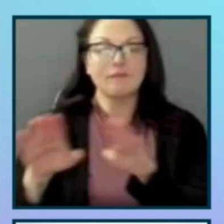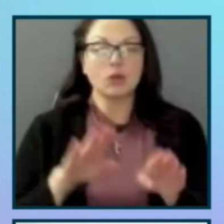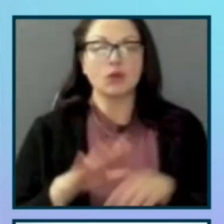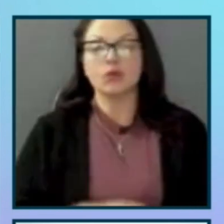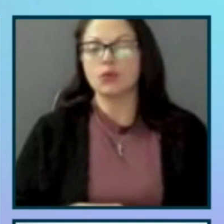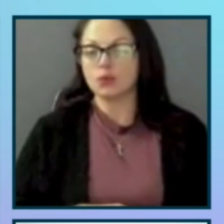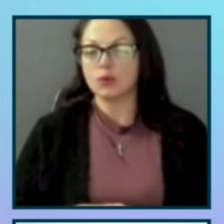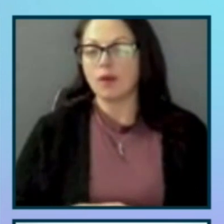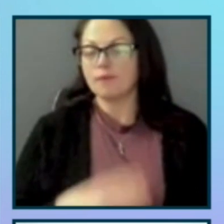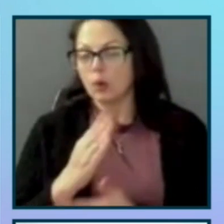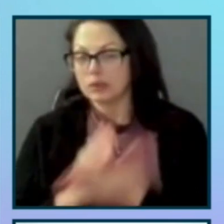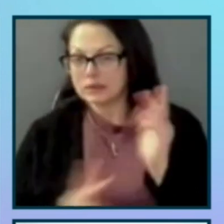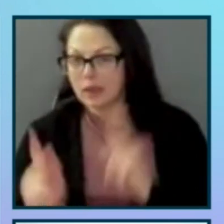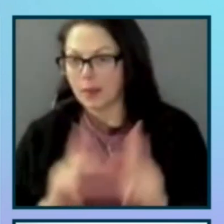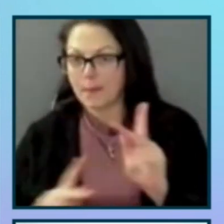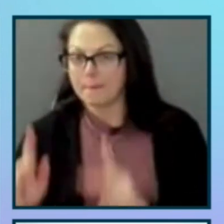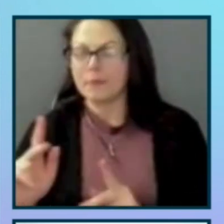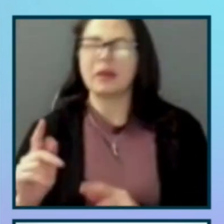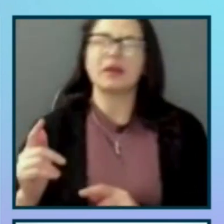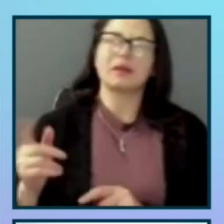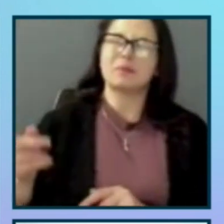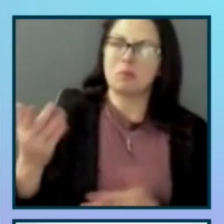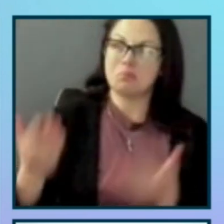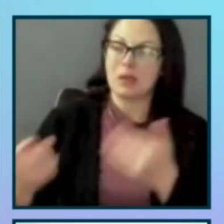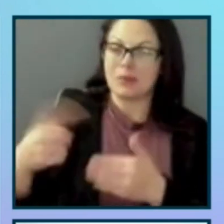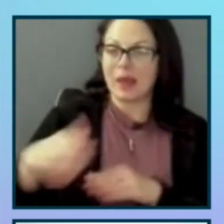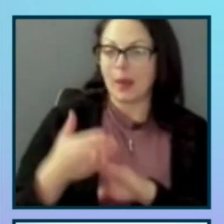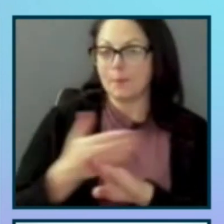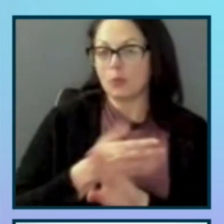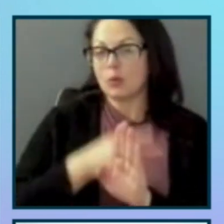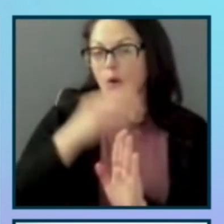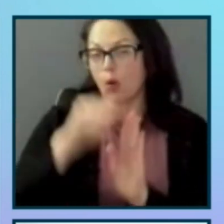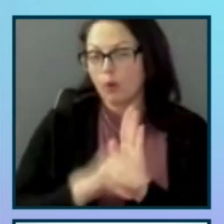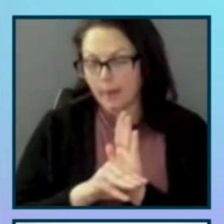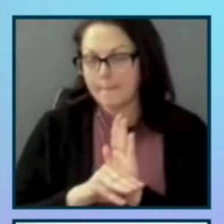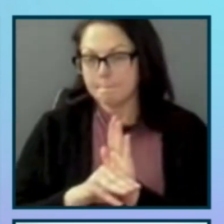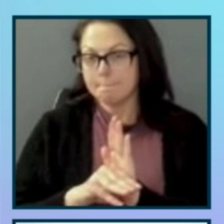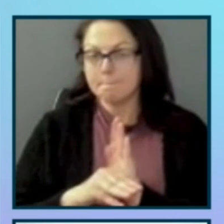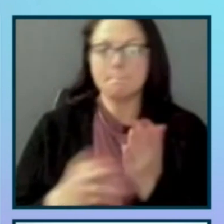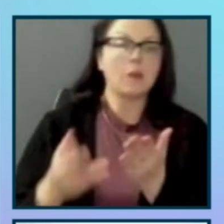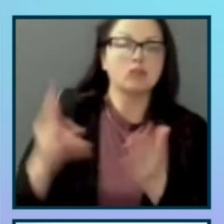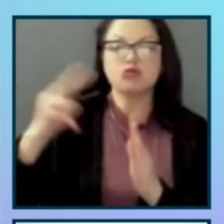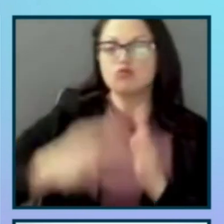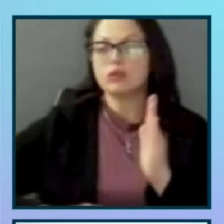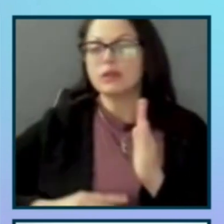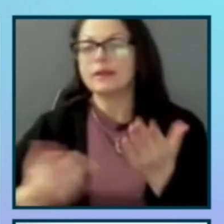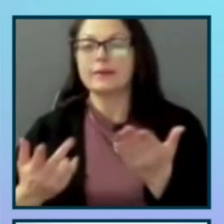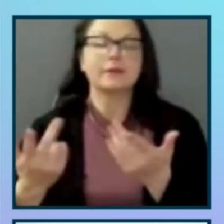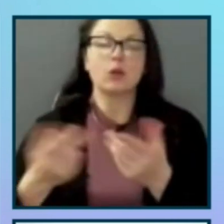some folks, they might have pre-programmed their screen readers to read at a certain rate, a certain pitch, maybe even a certain